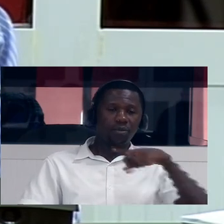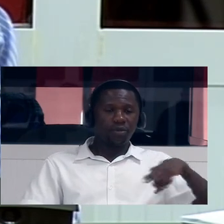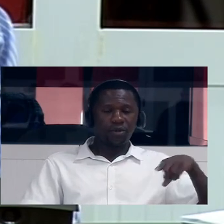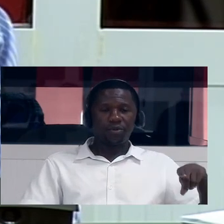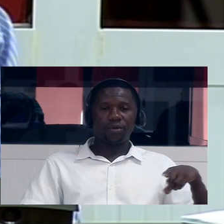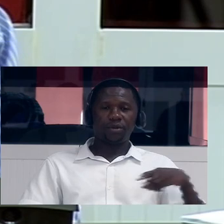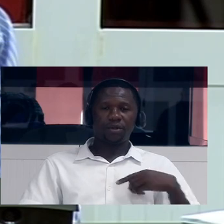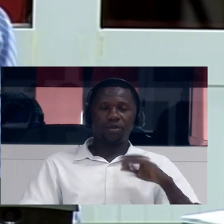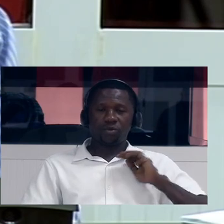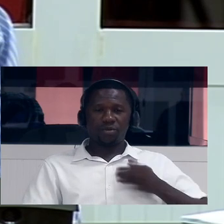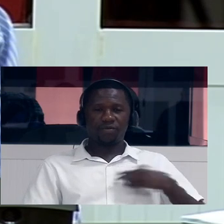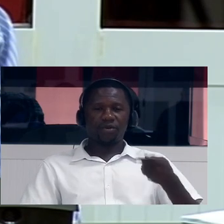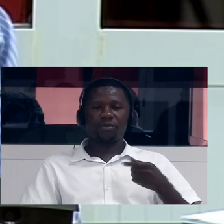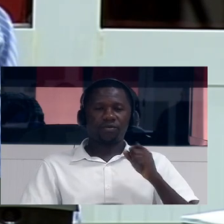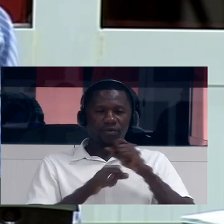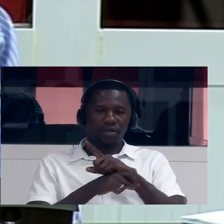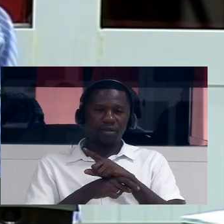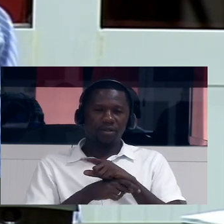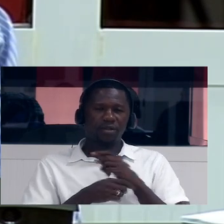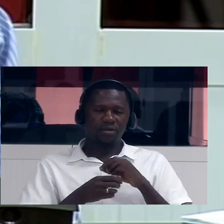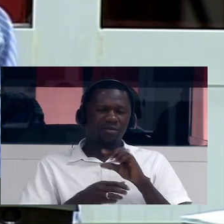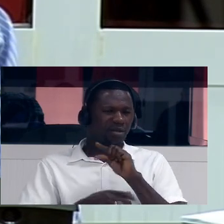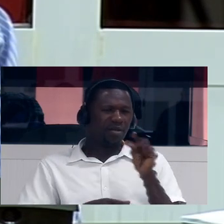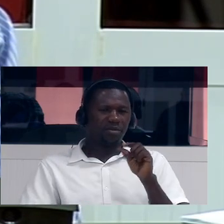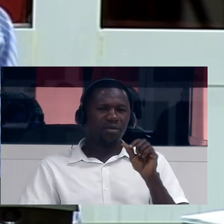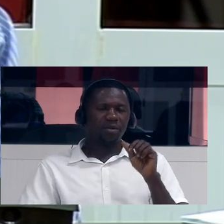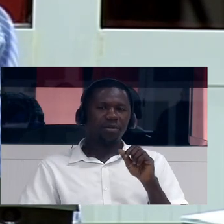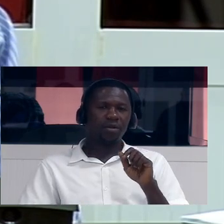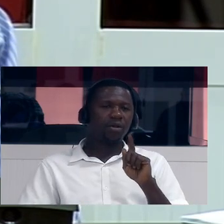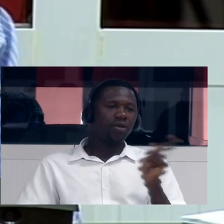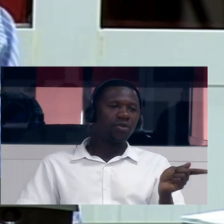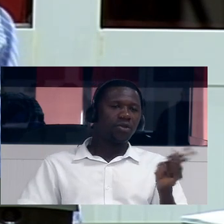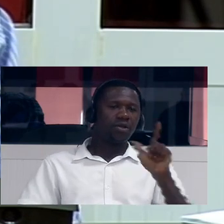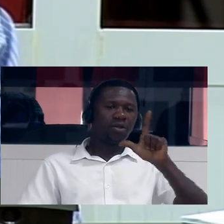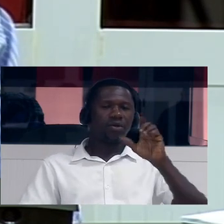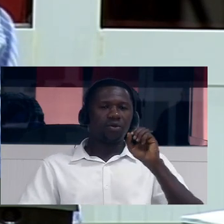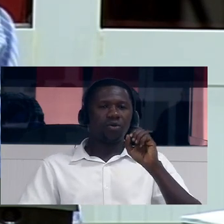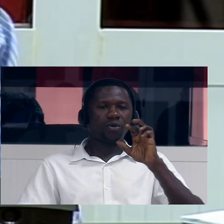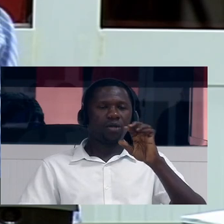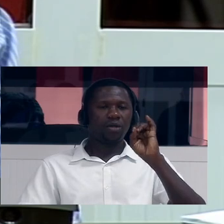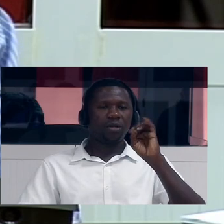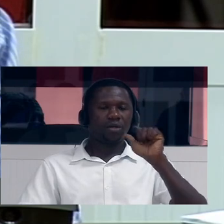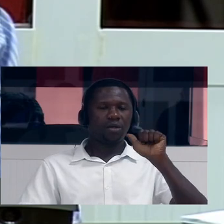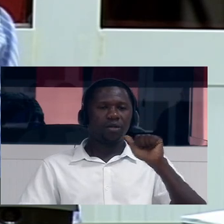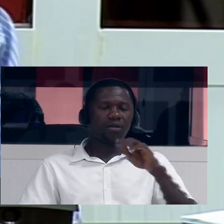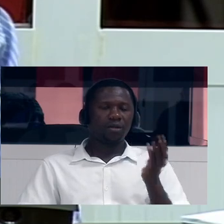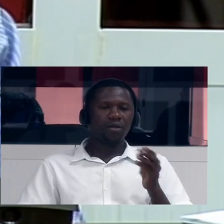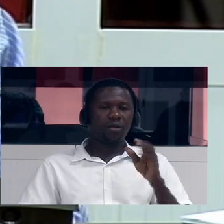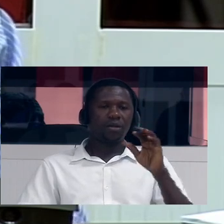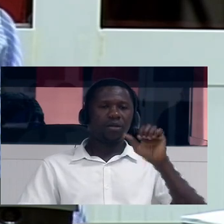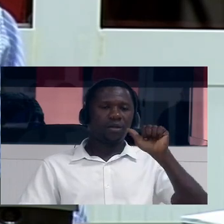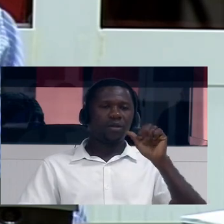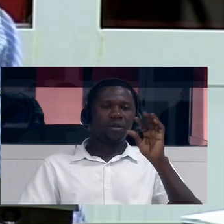Mrs. something, Atiba, I think Atiba Davis, something like that. Gloria Atiba Davis. Yes, Gloria Atiba Davis, that's the name, yes.